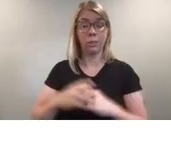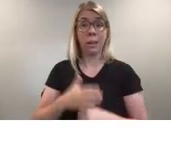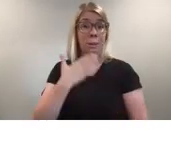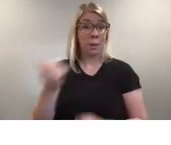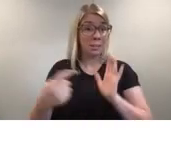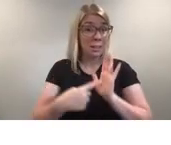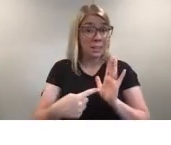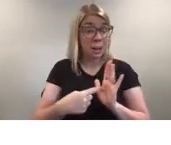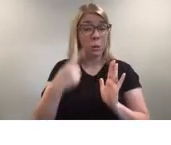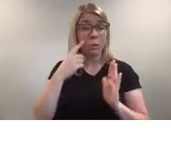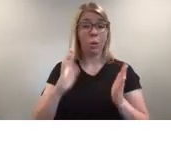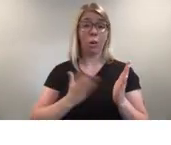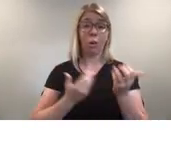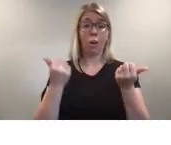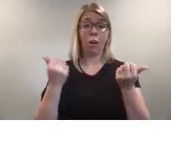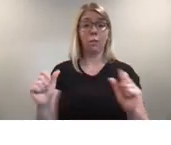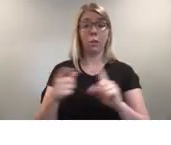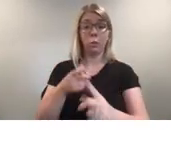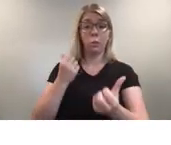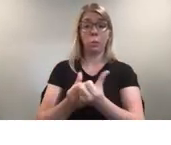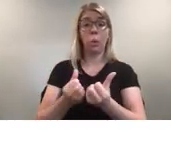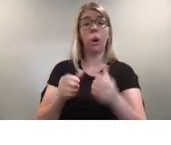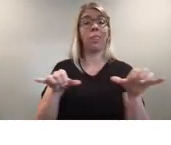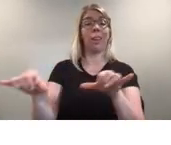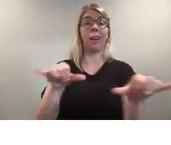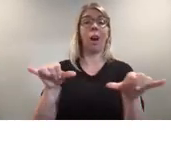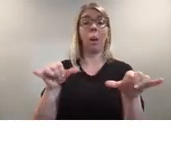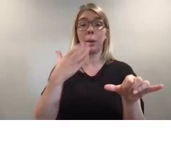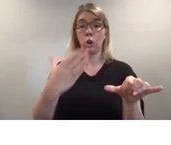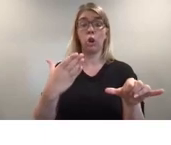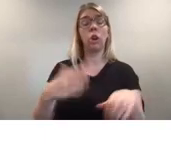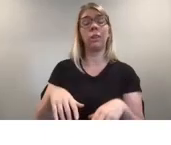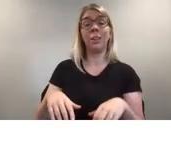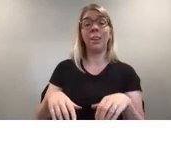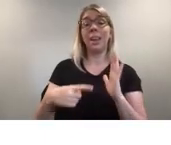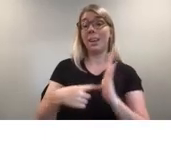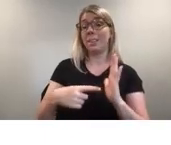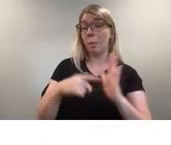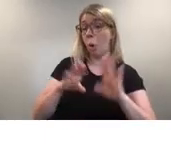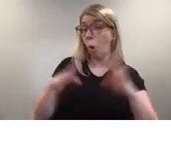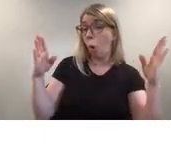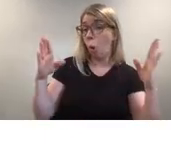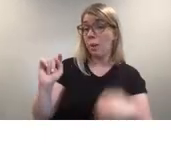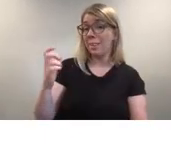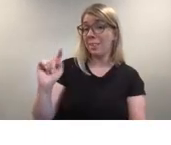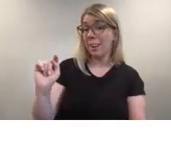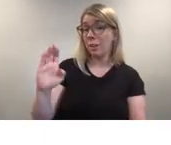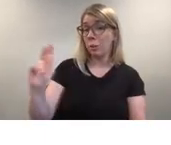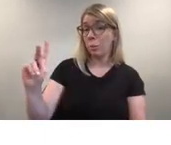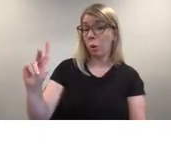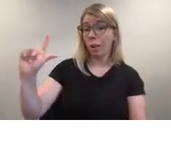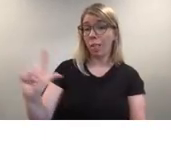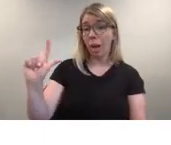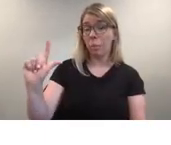to support the common good is the Open Textbook Library, a comprehensive library of open textbooks reviewed